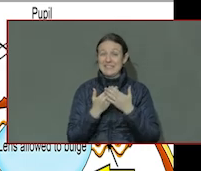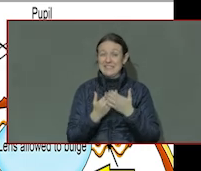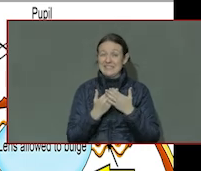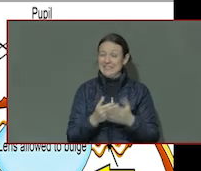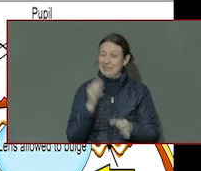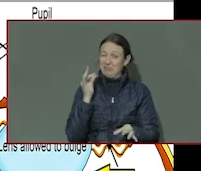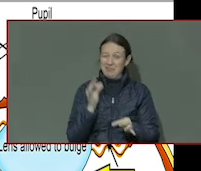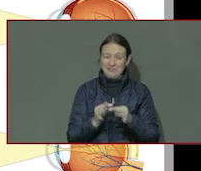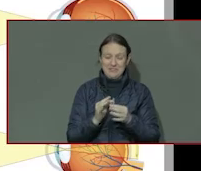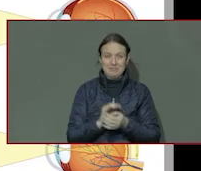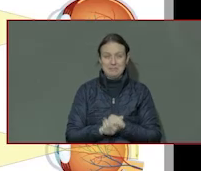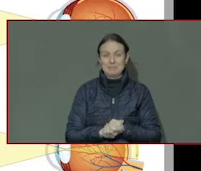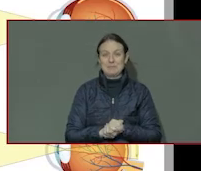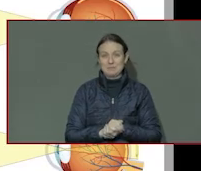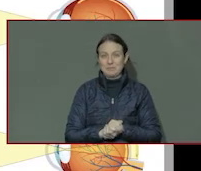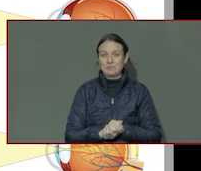is and write it down.